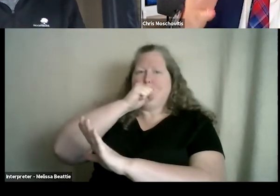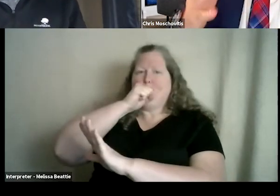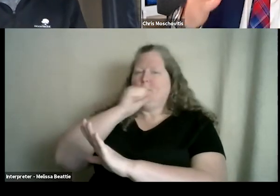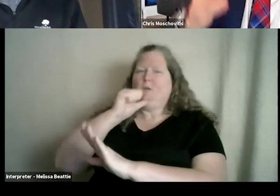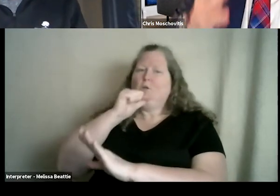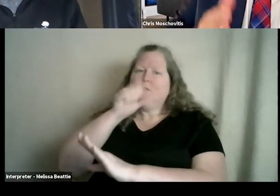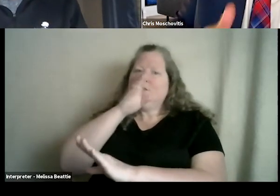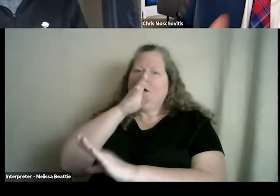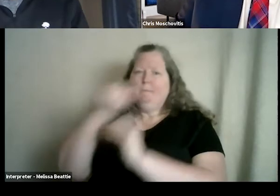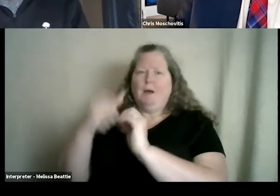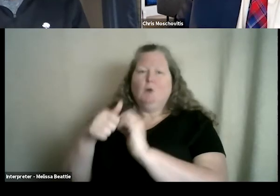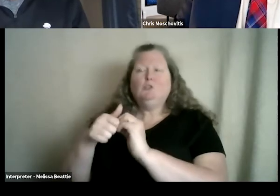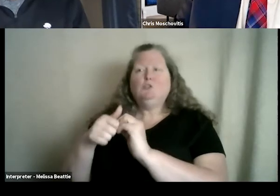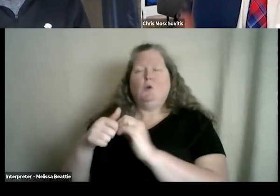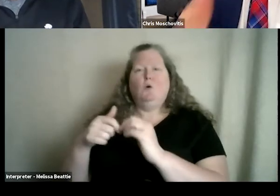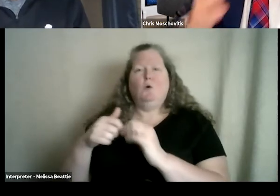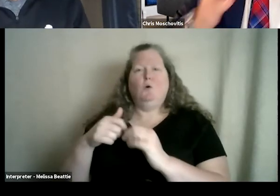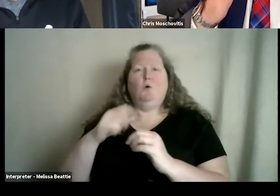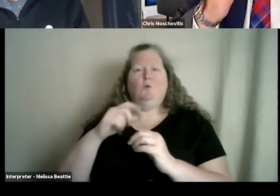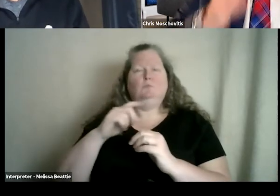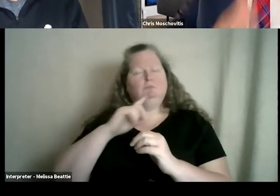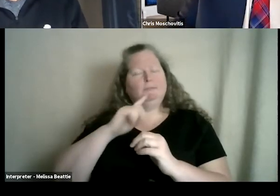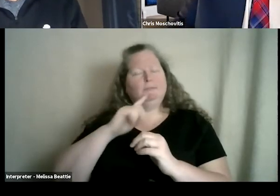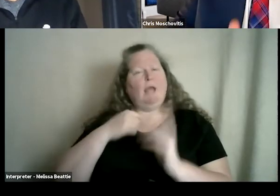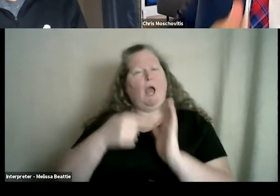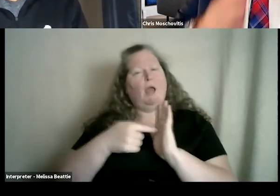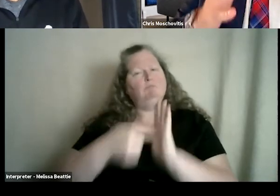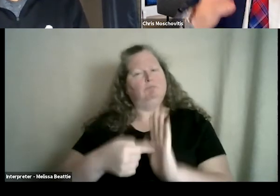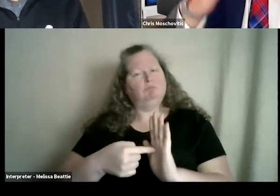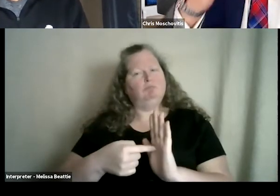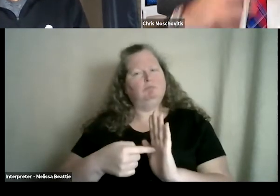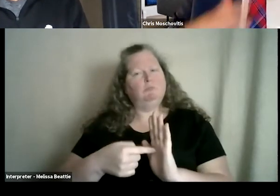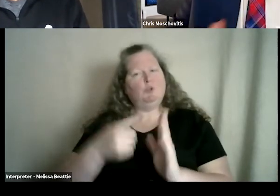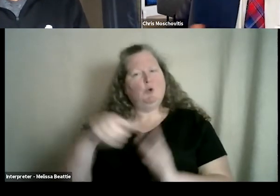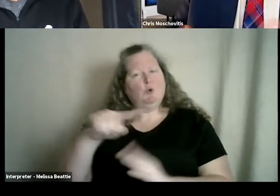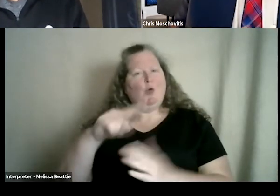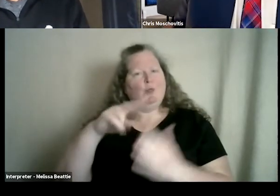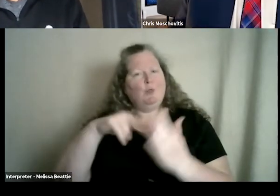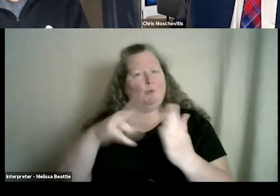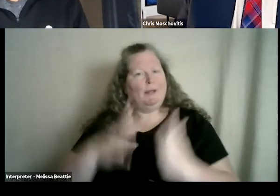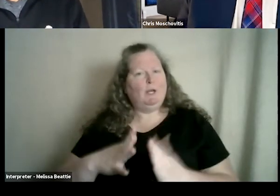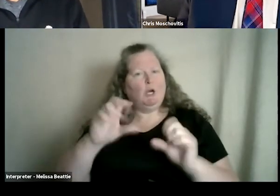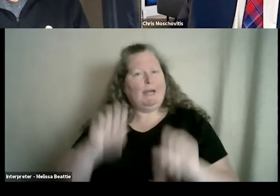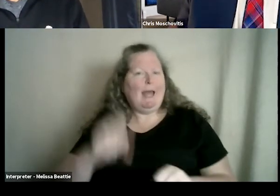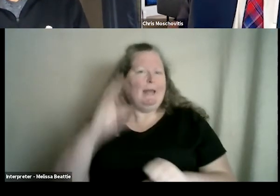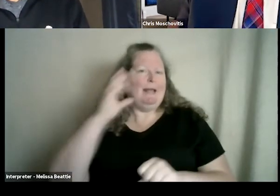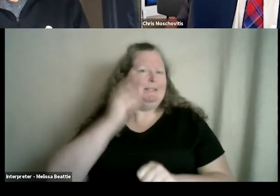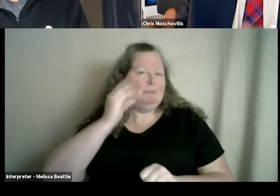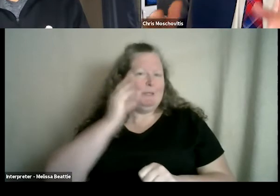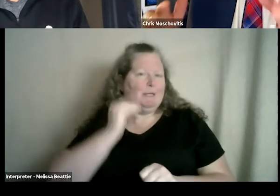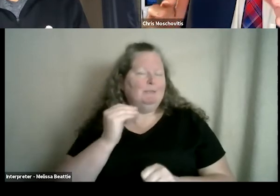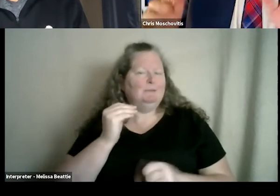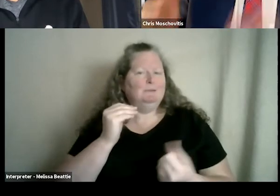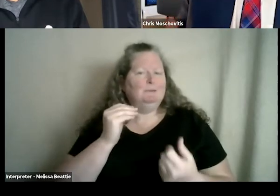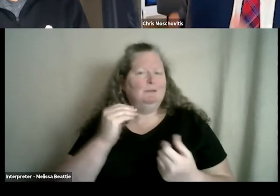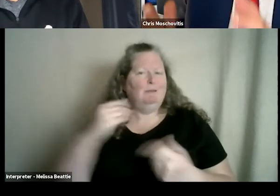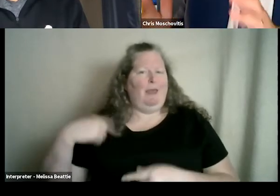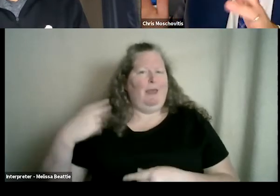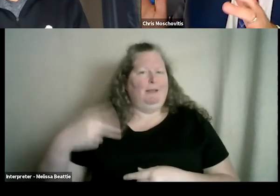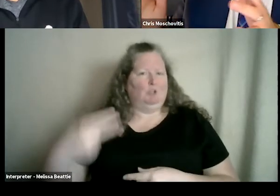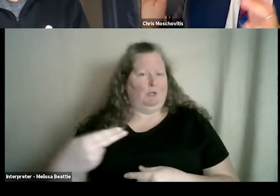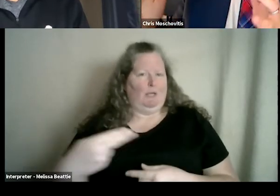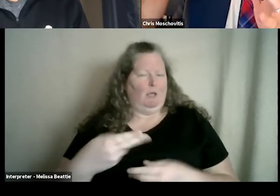I take the reader through this journey of, here are the definitions, here's a brief history on privacy. And